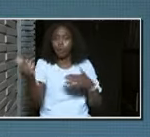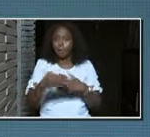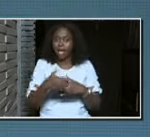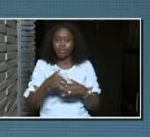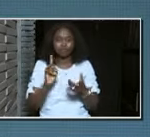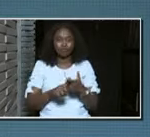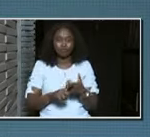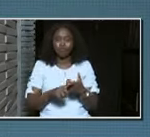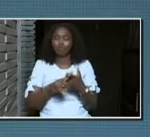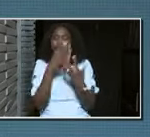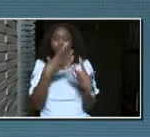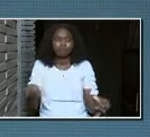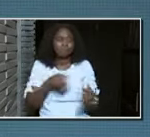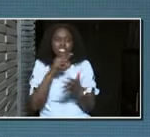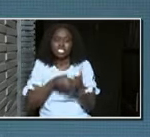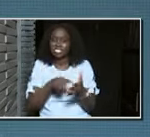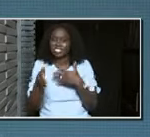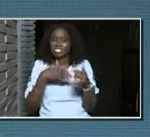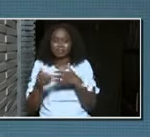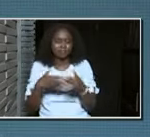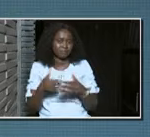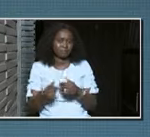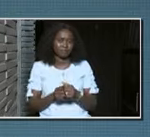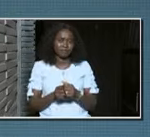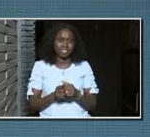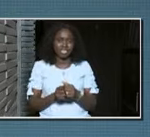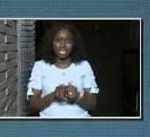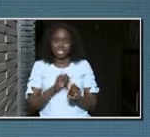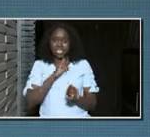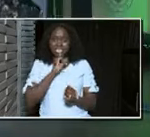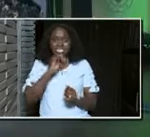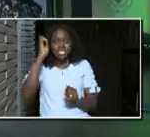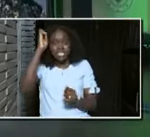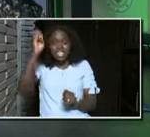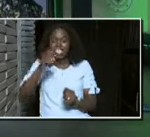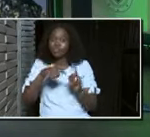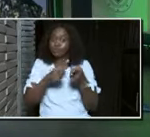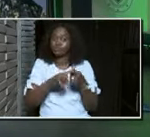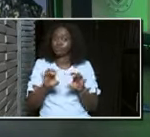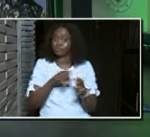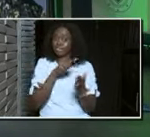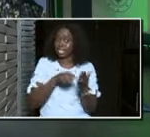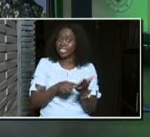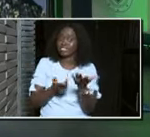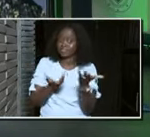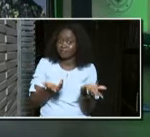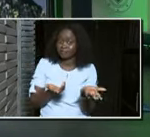to address these issues. Is he going to do that? Mr. Olajide, your take.